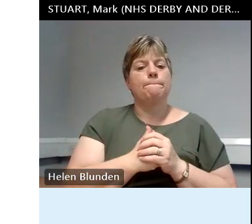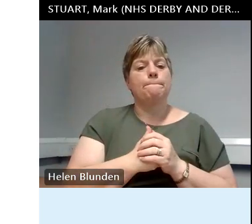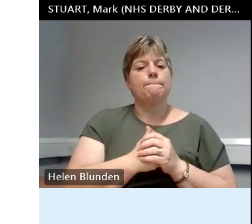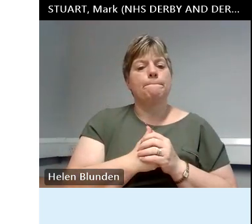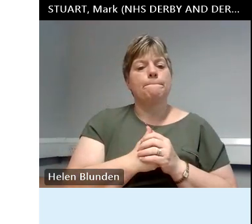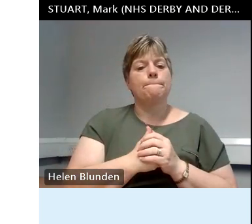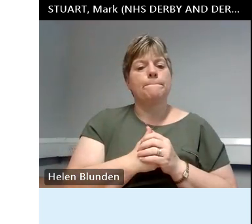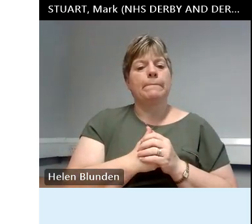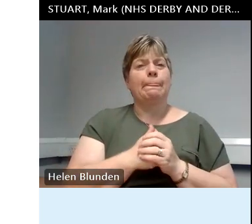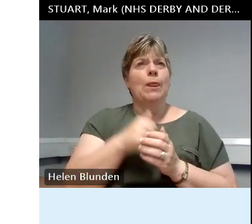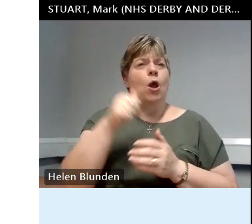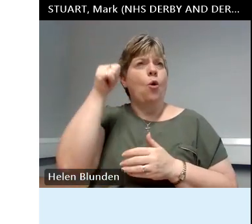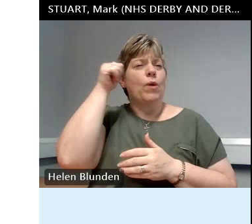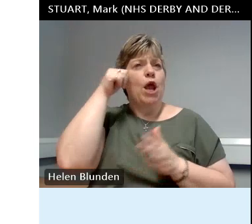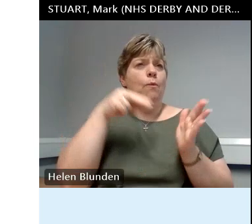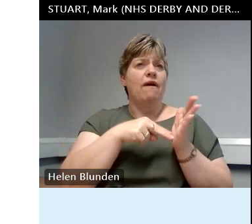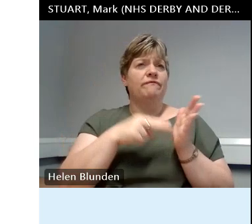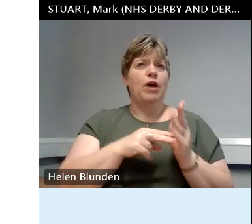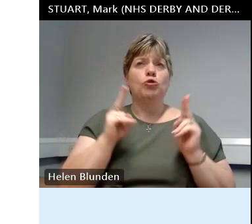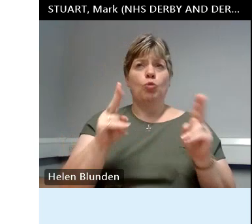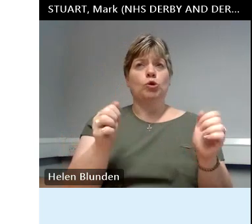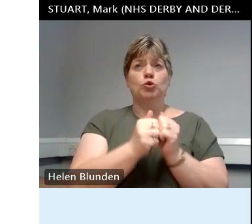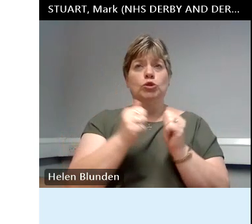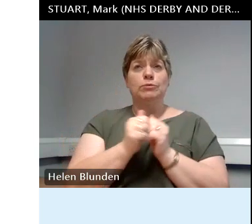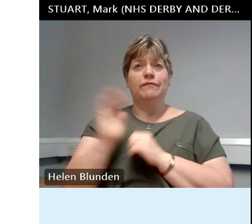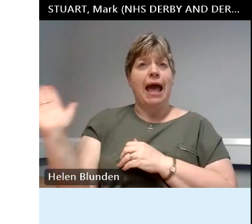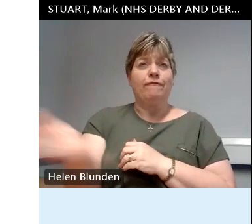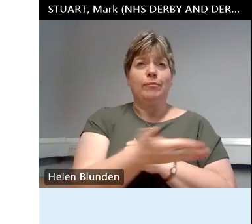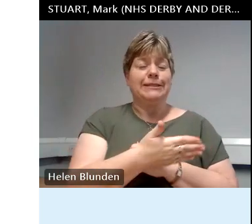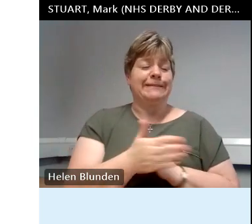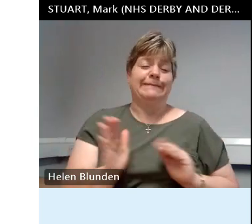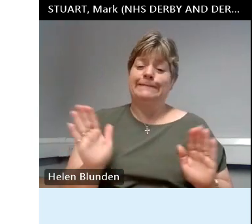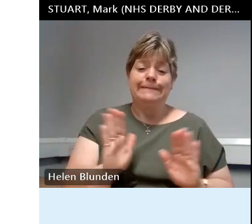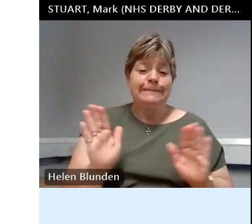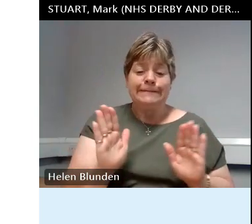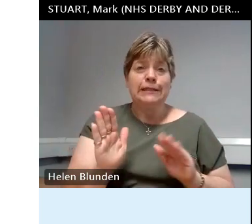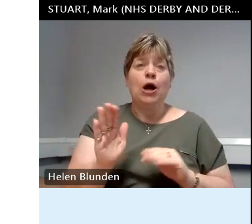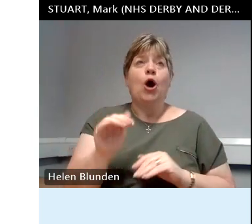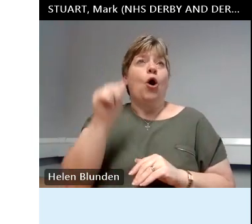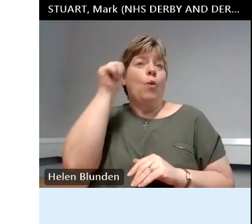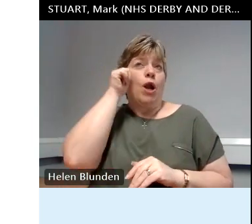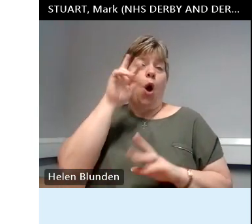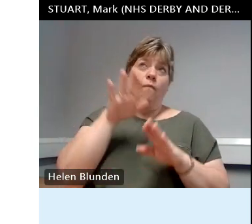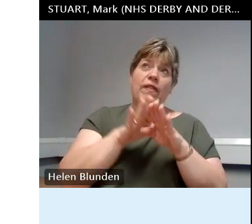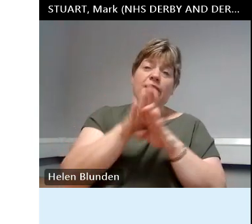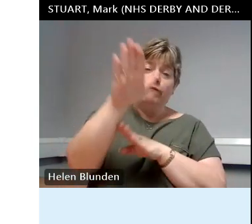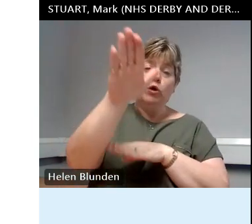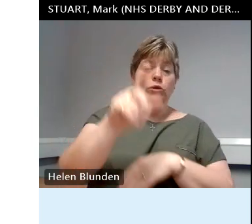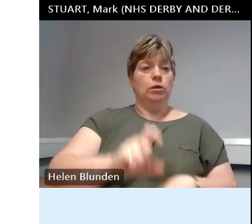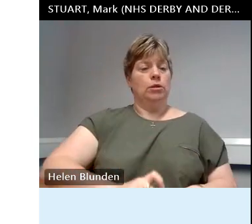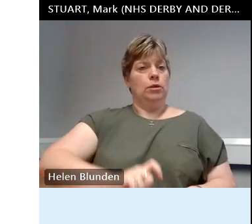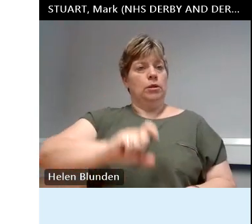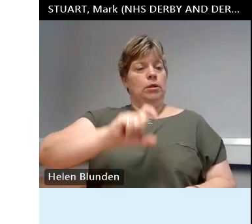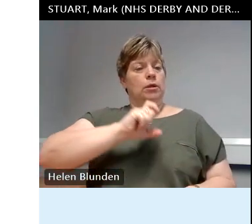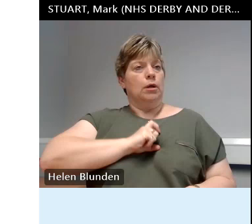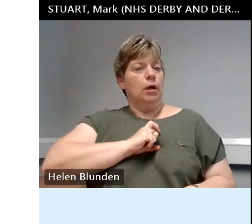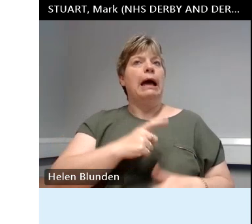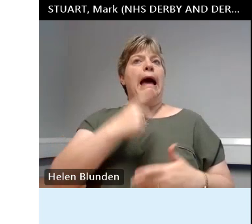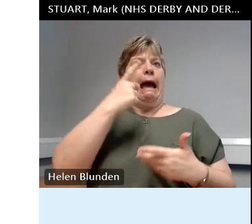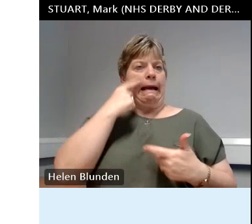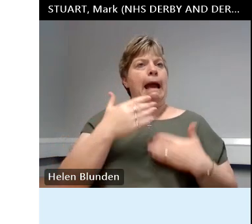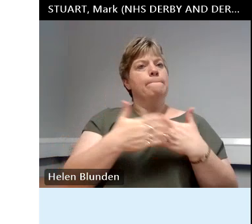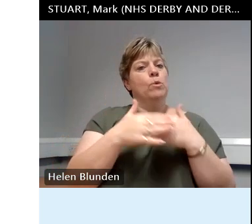We know a virtual ward won't be for everybody, and we hope that in time more and more people will feel confident and comfortable to have that hospital level